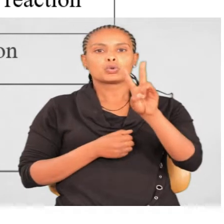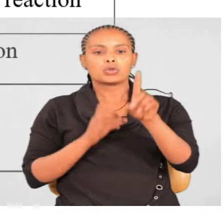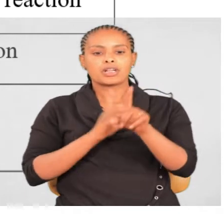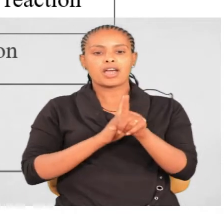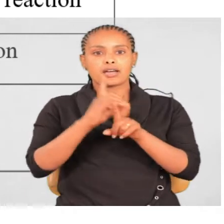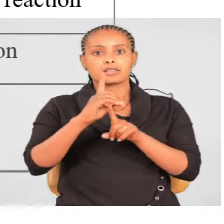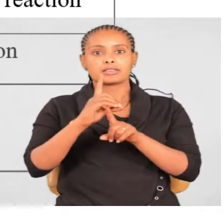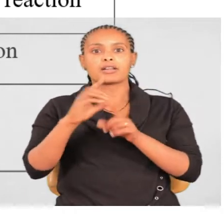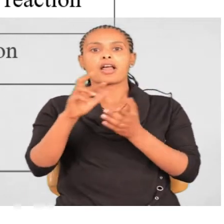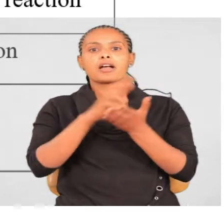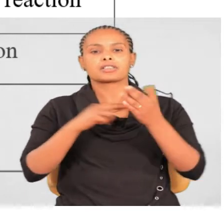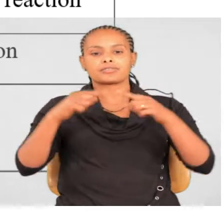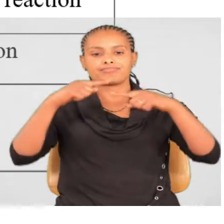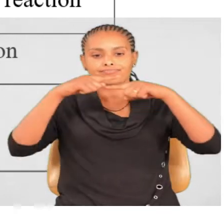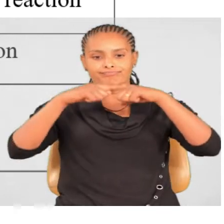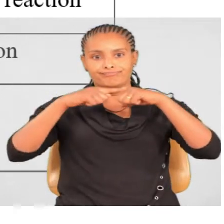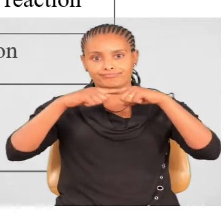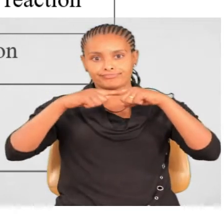Two-directional reaction.